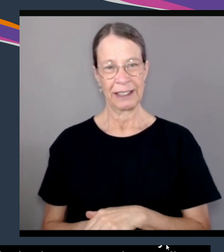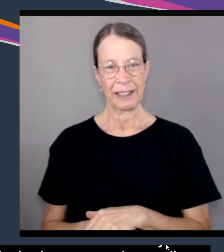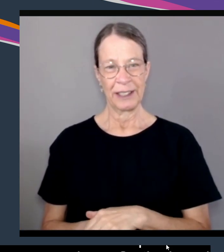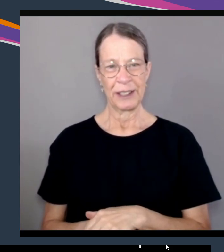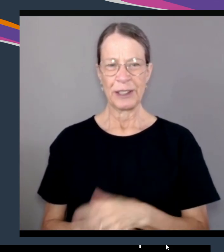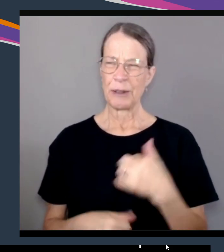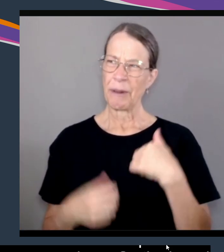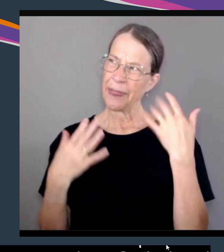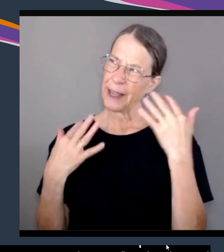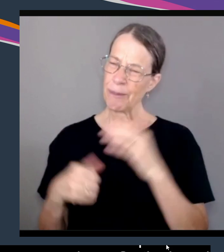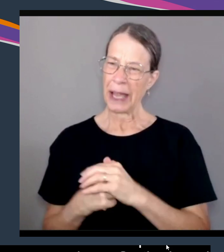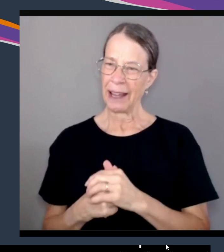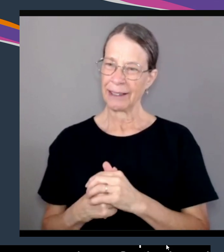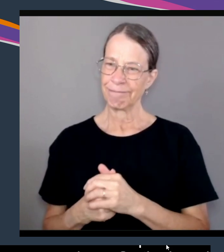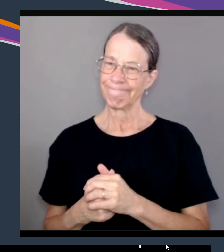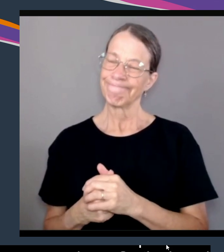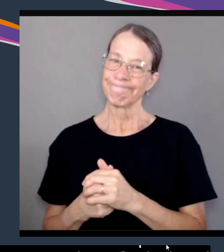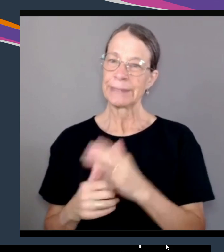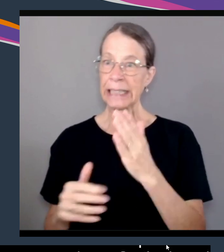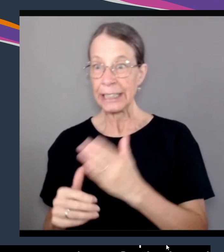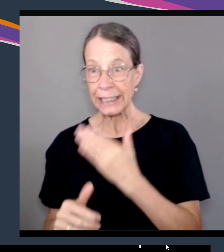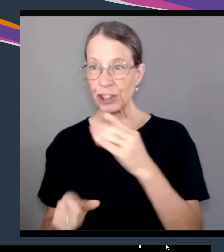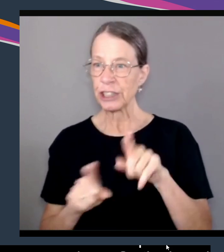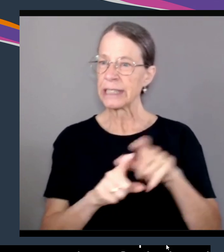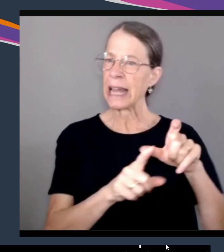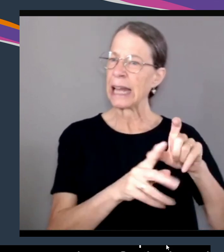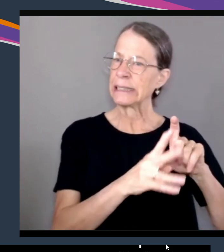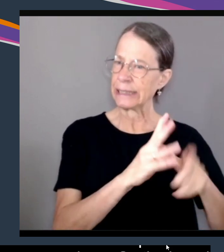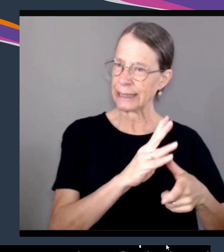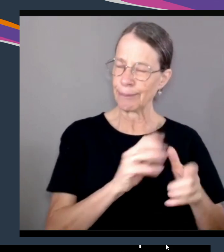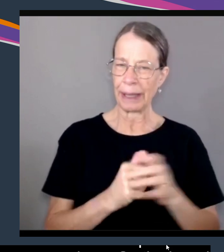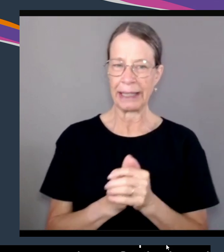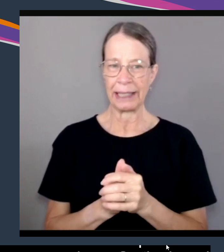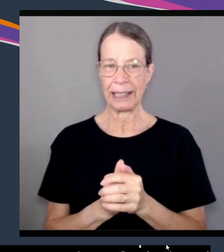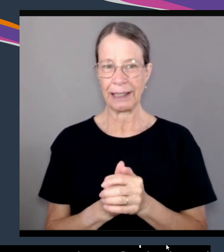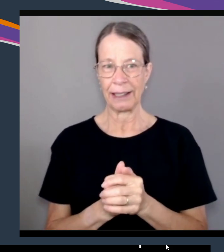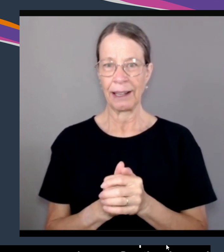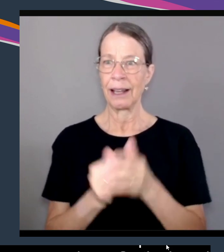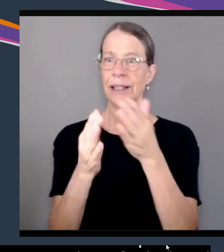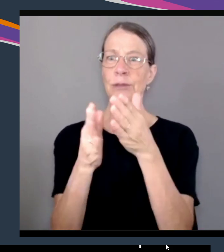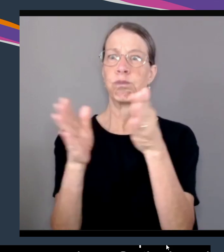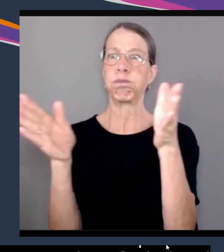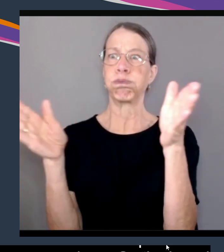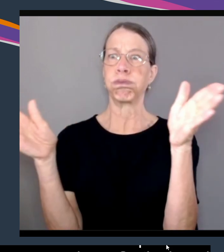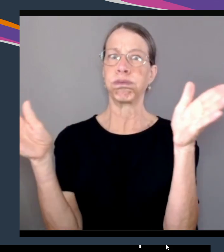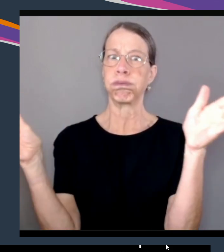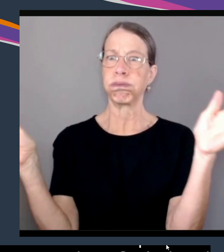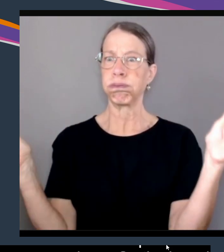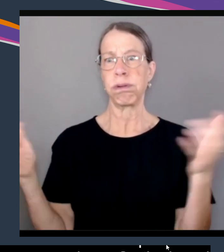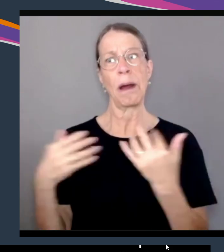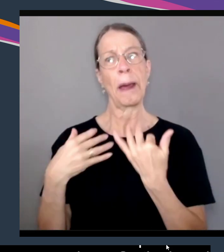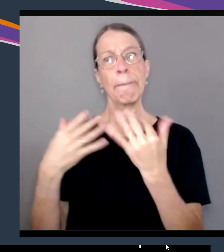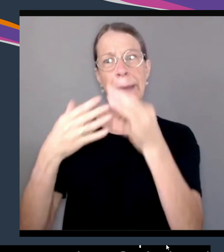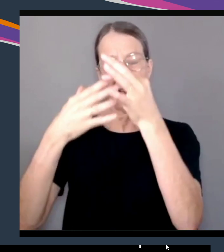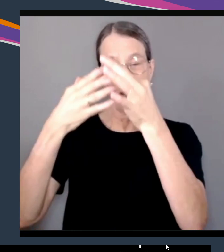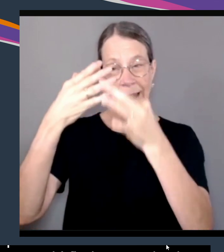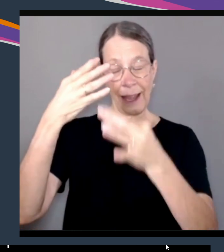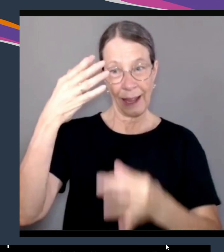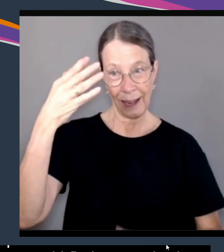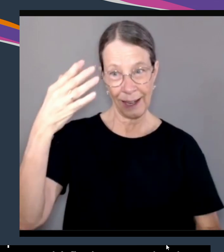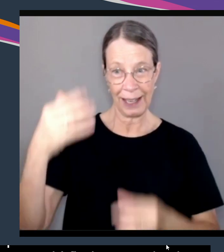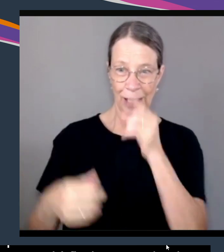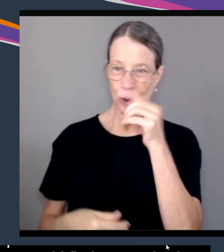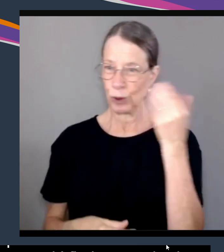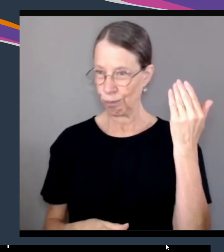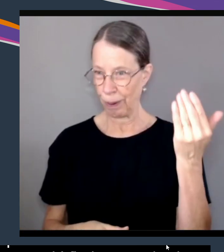and disability, it's a little bit inch thick, miles wide, so many things we could say. So I'm going to focus on three